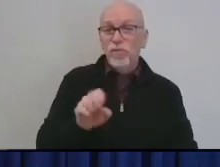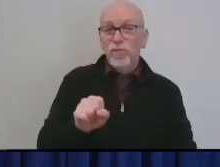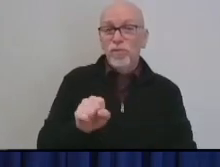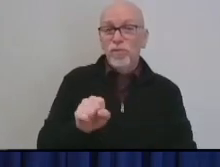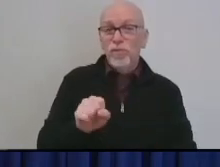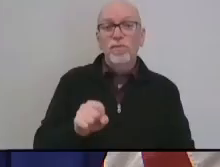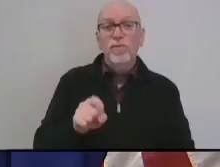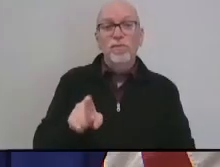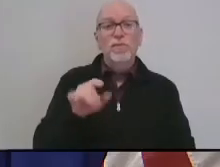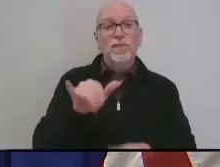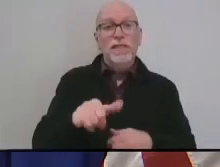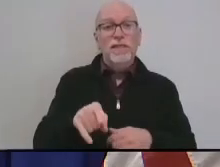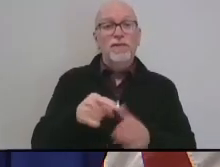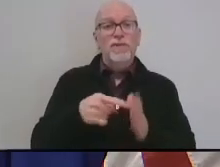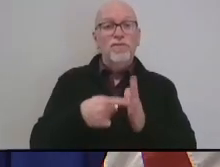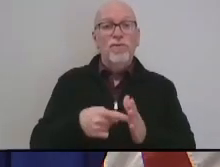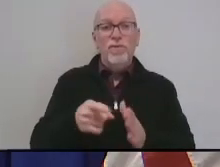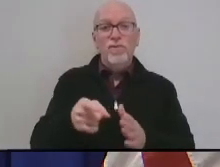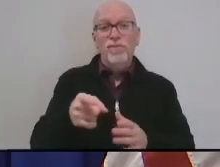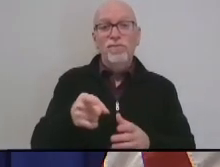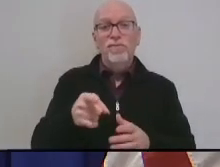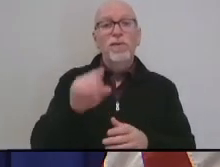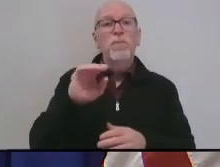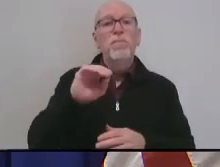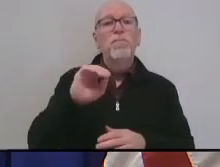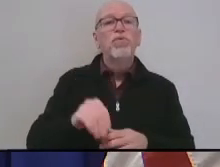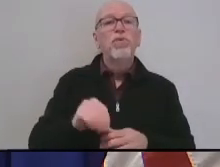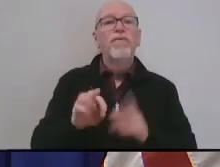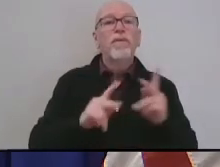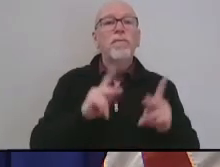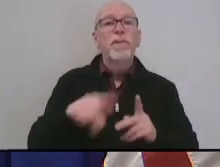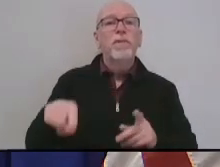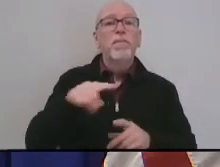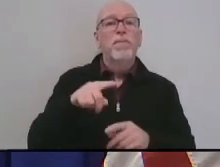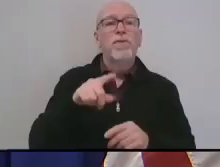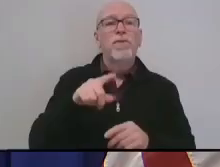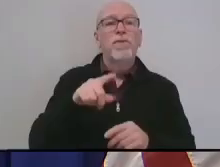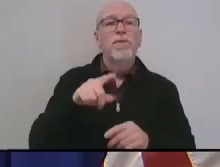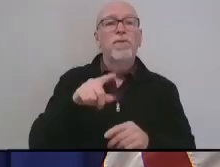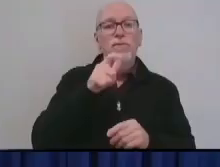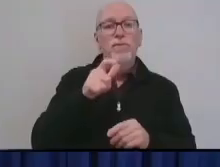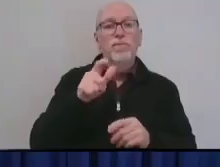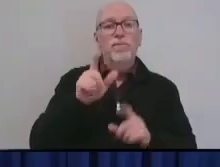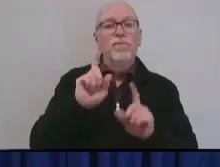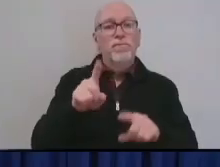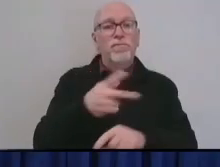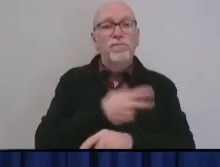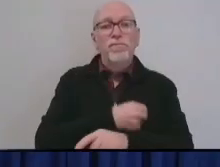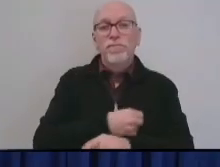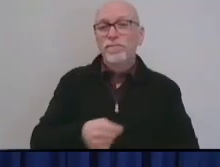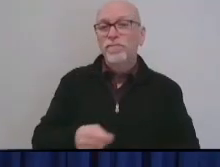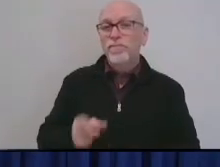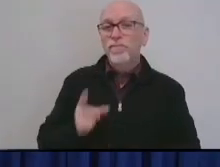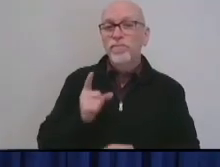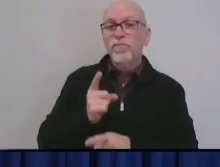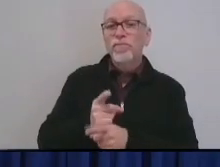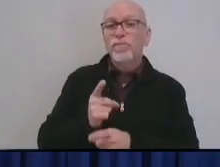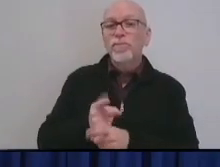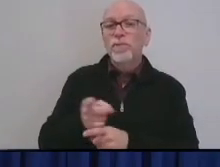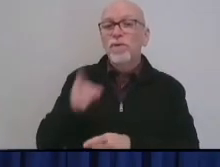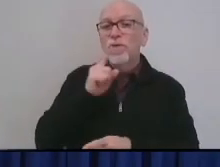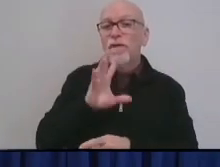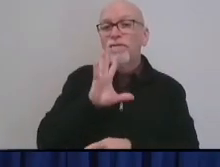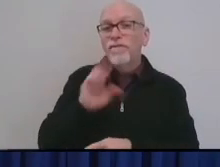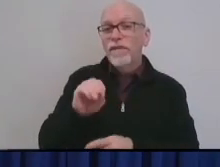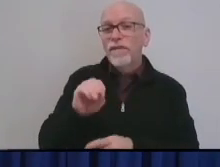shows, the percentage of folks who are. And individuals who are 50 to 64 are